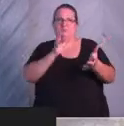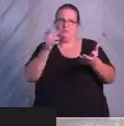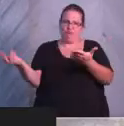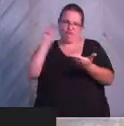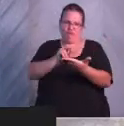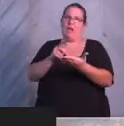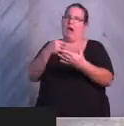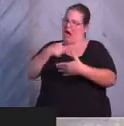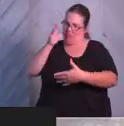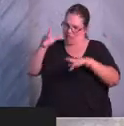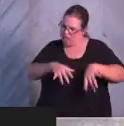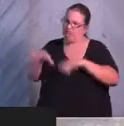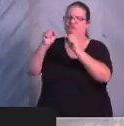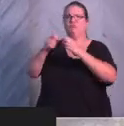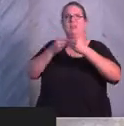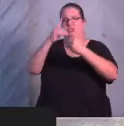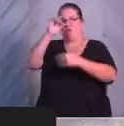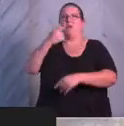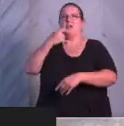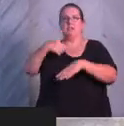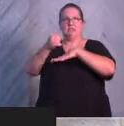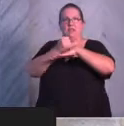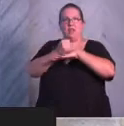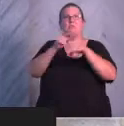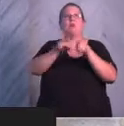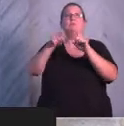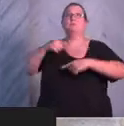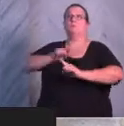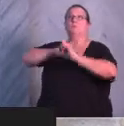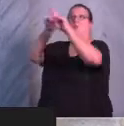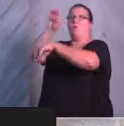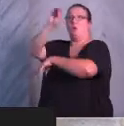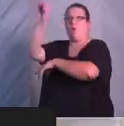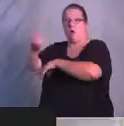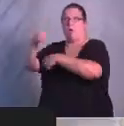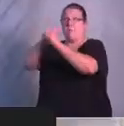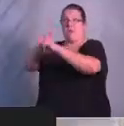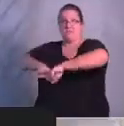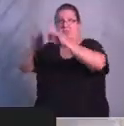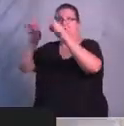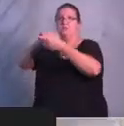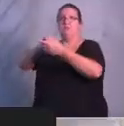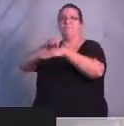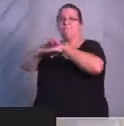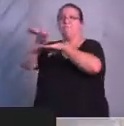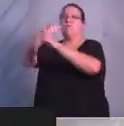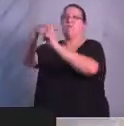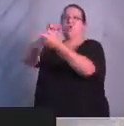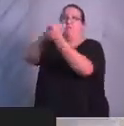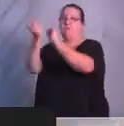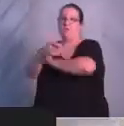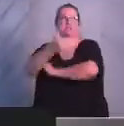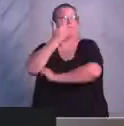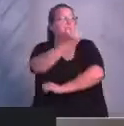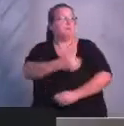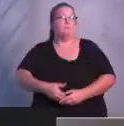leadership required for Kingston and the Islands, but also when I get to Ottawa, and to make that difference and bring positive change to that. Thank you. Thank